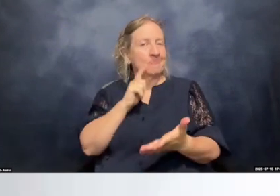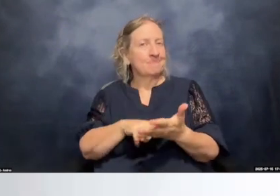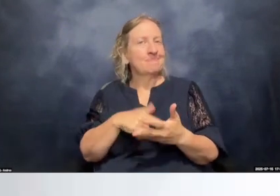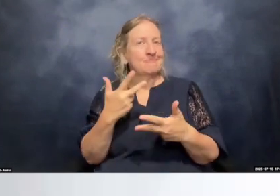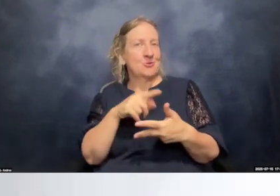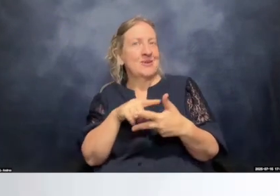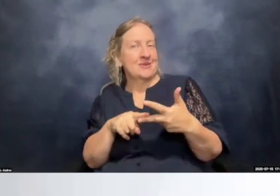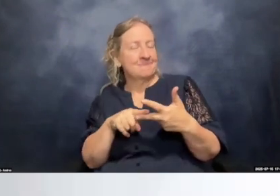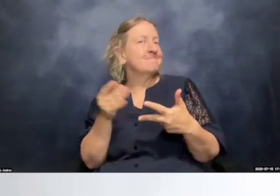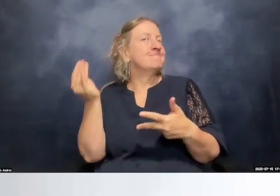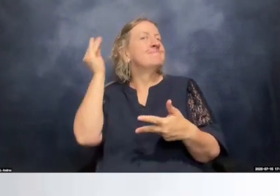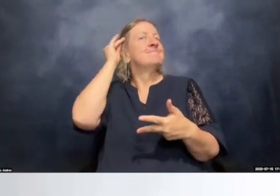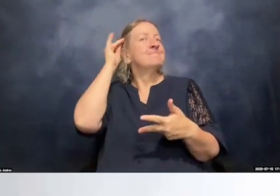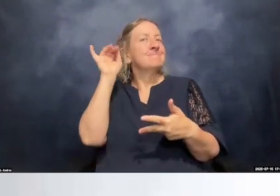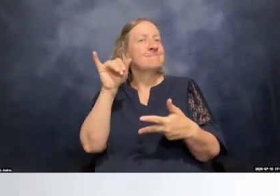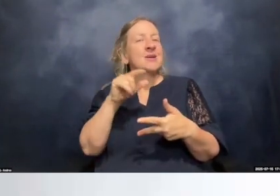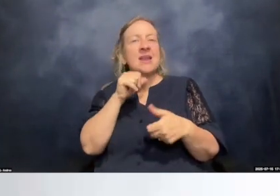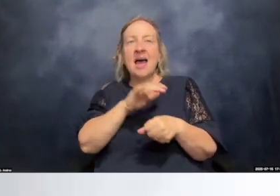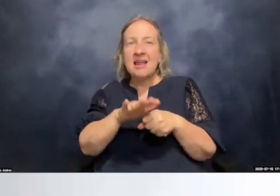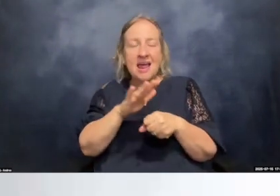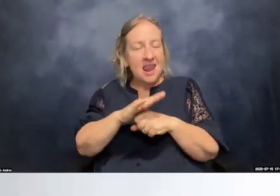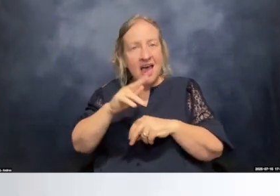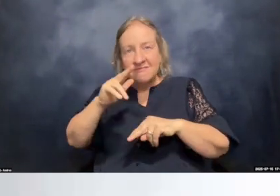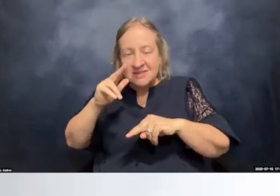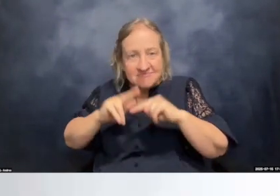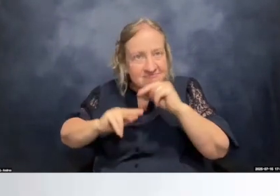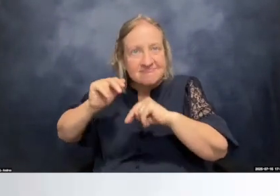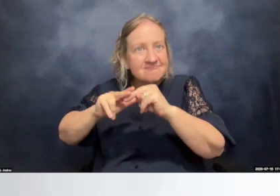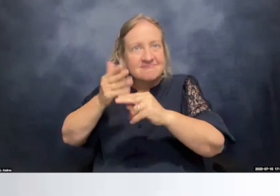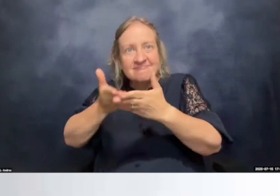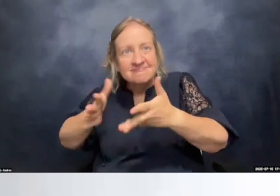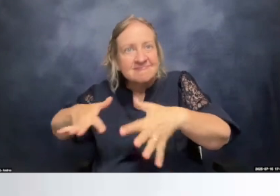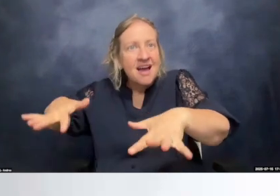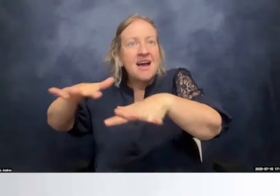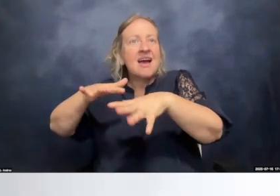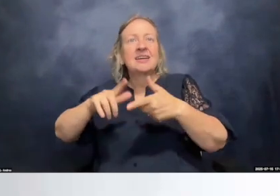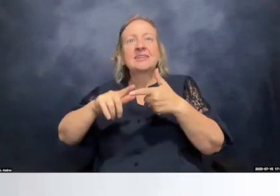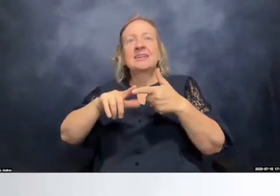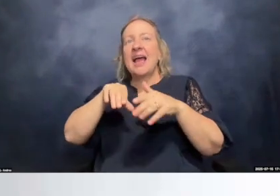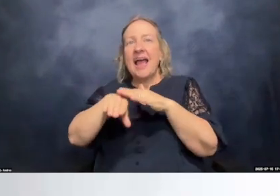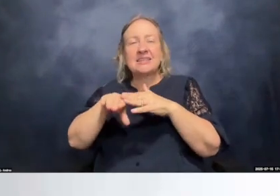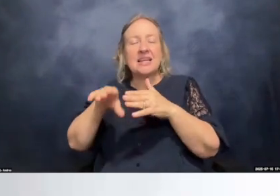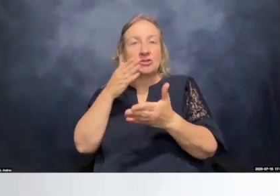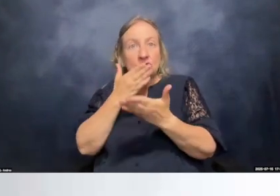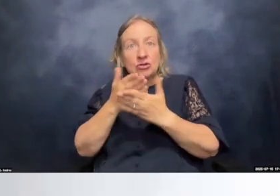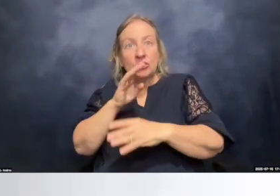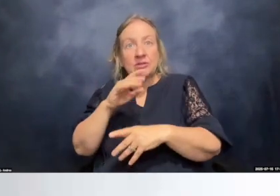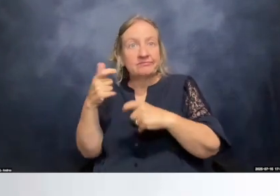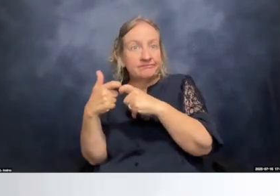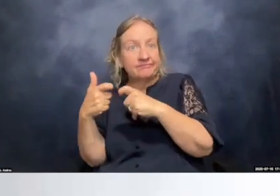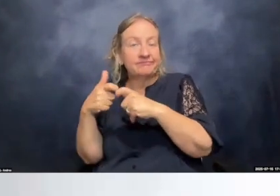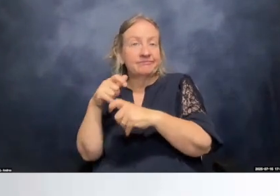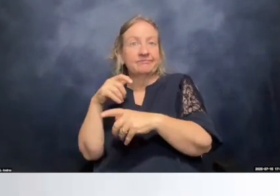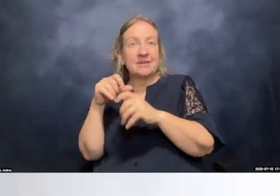of infrastructure, limited access to reliable energy, and barriers in grant application processes.